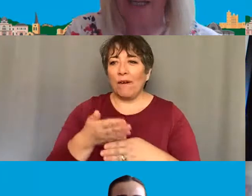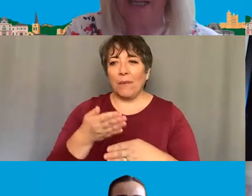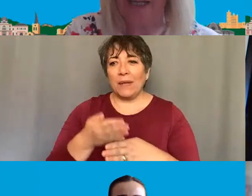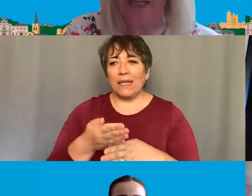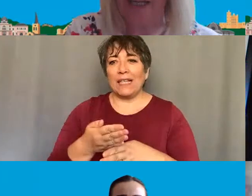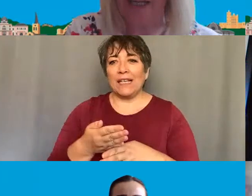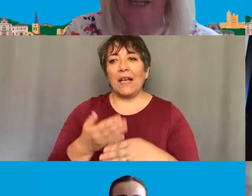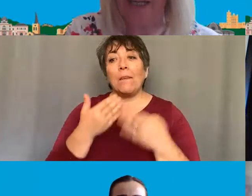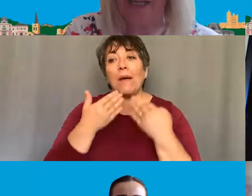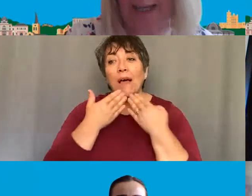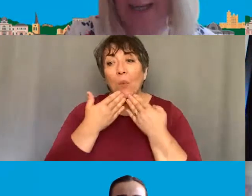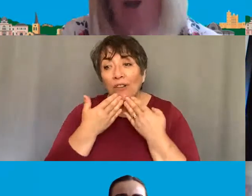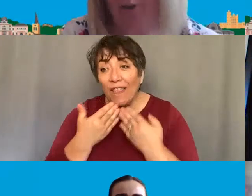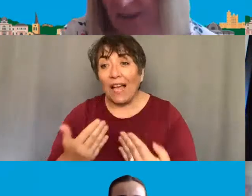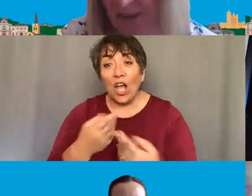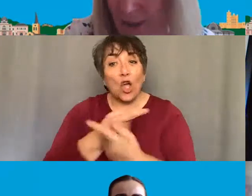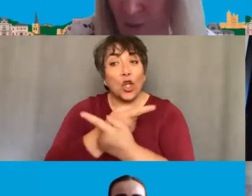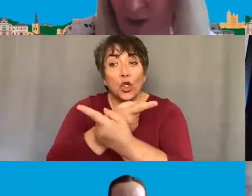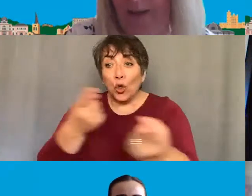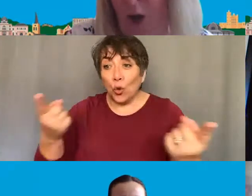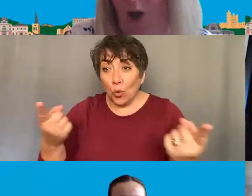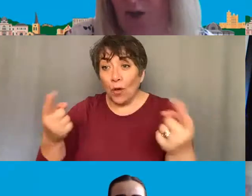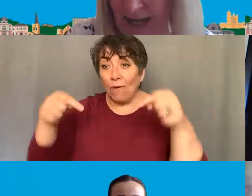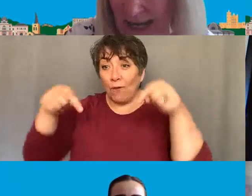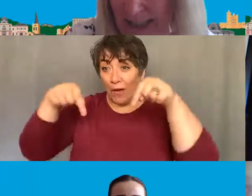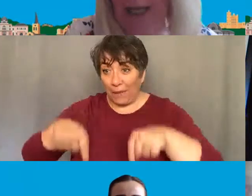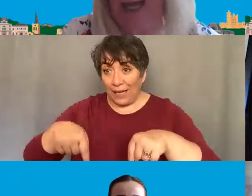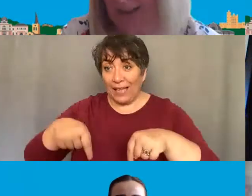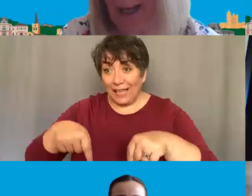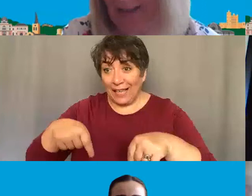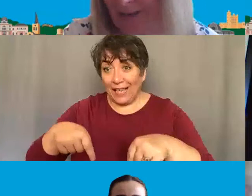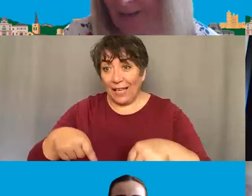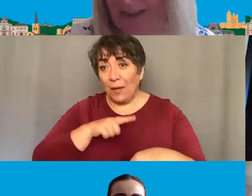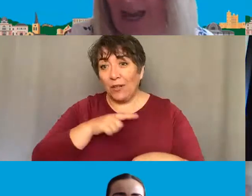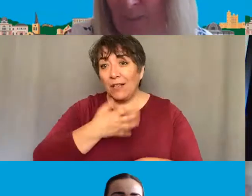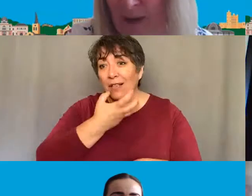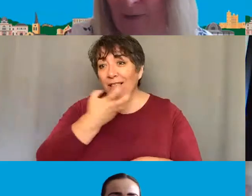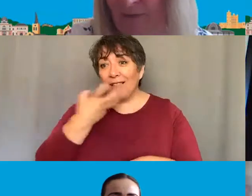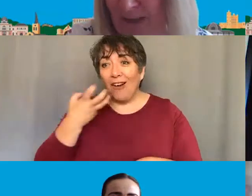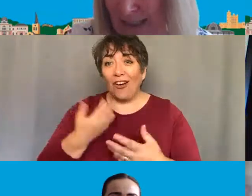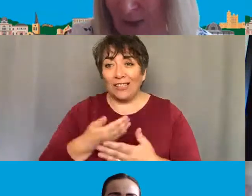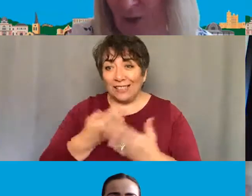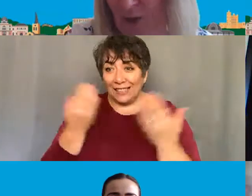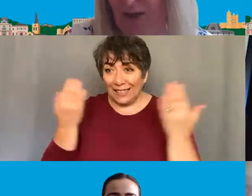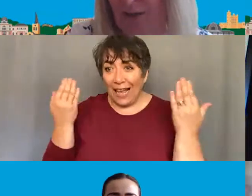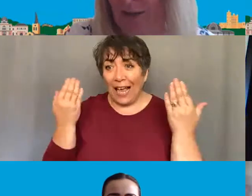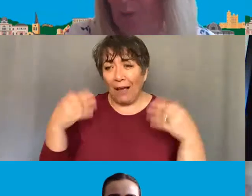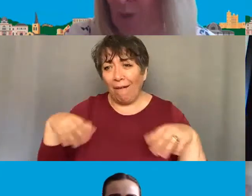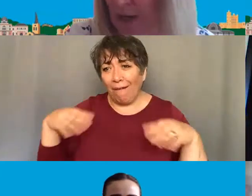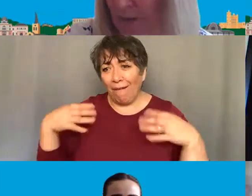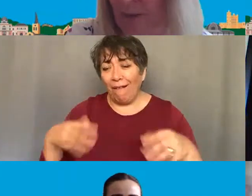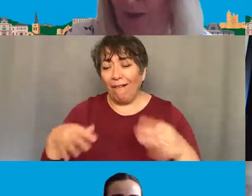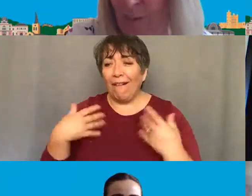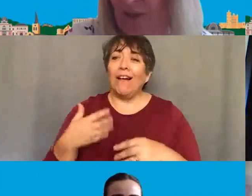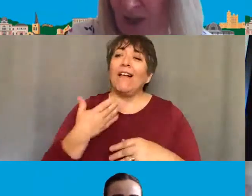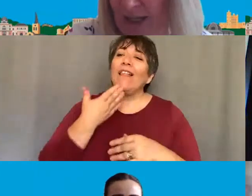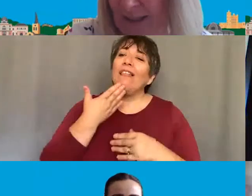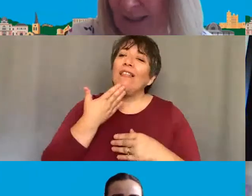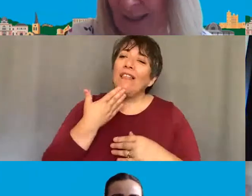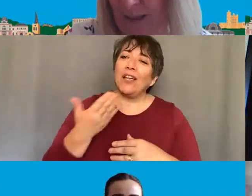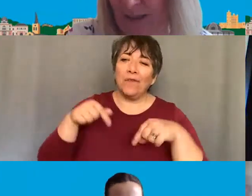like to thank you for joining us today on this incredibly hot day and giving time out of your day to join us. We